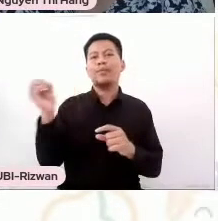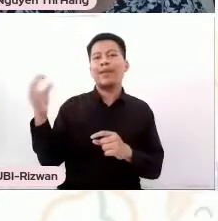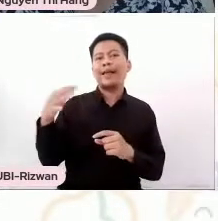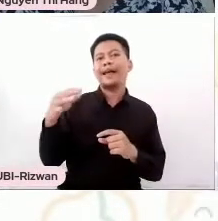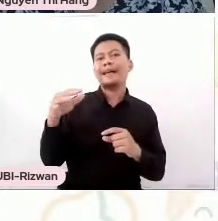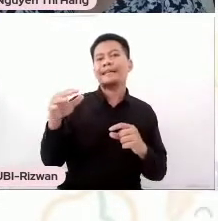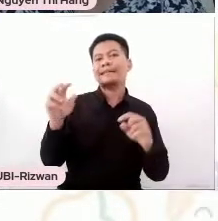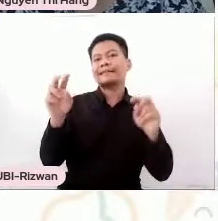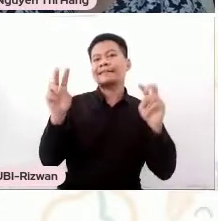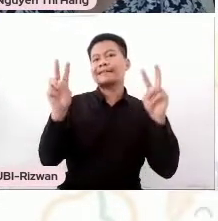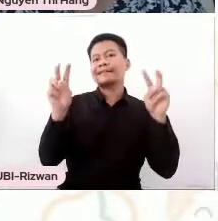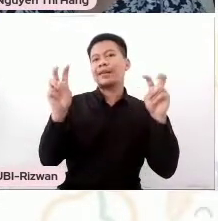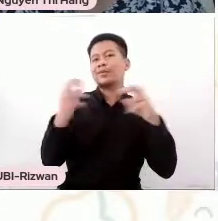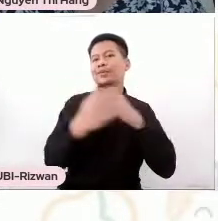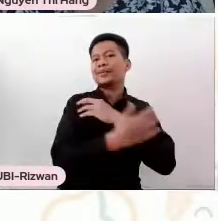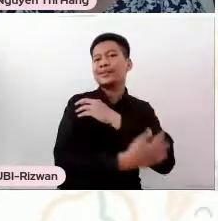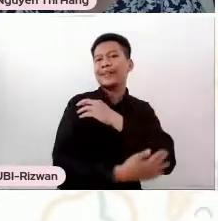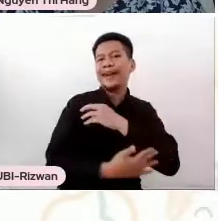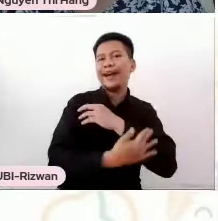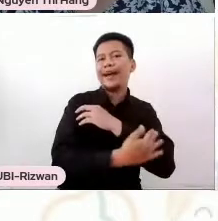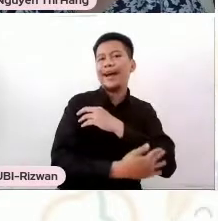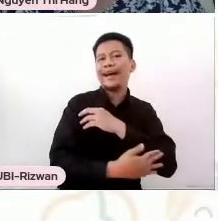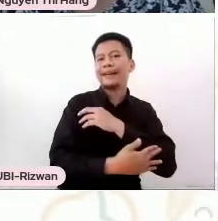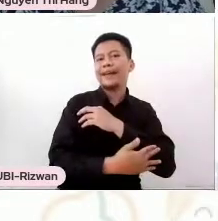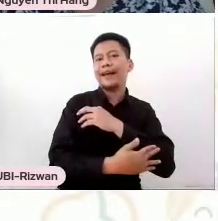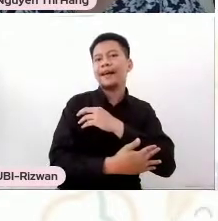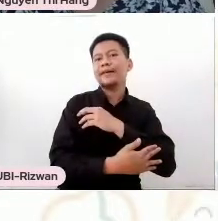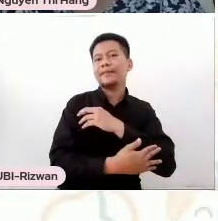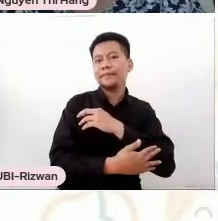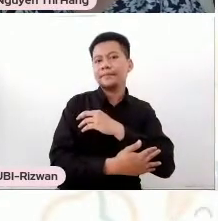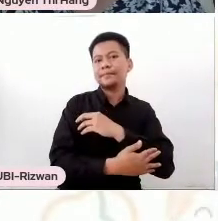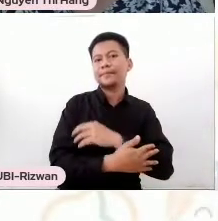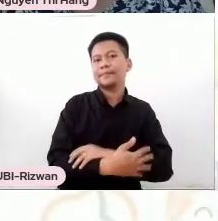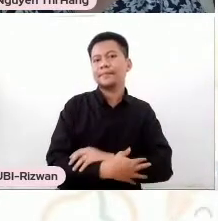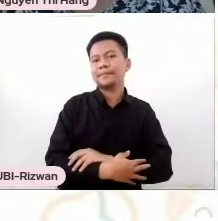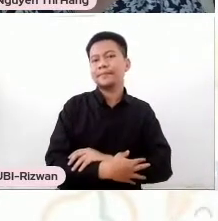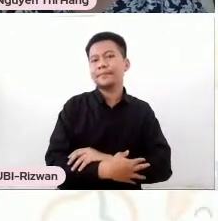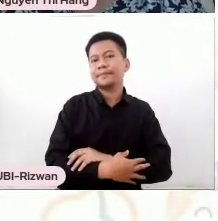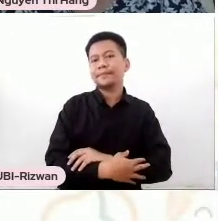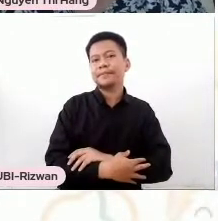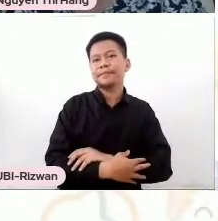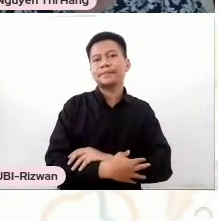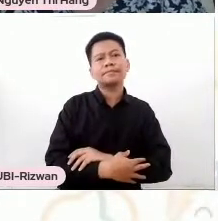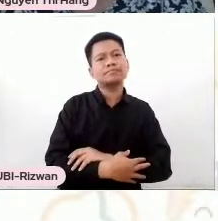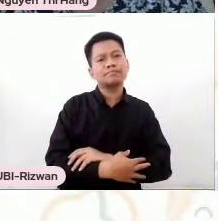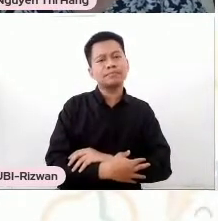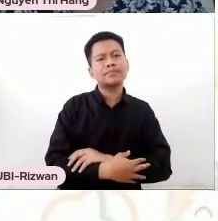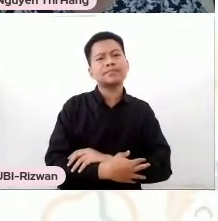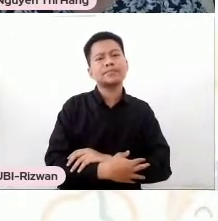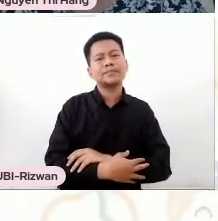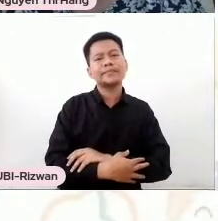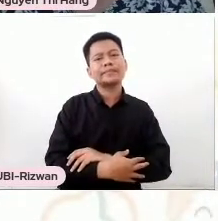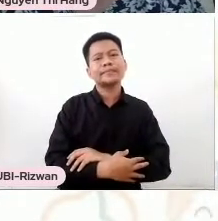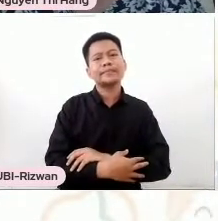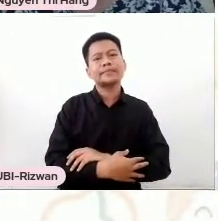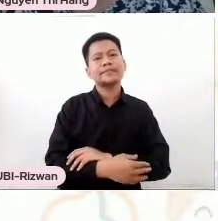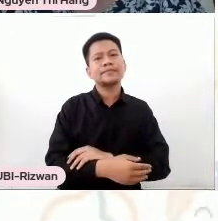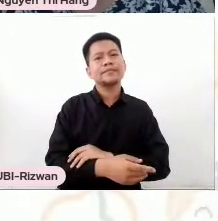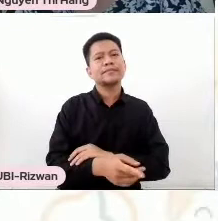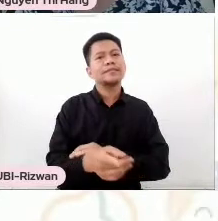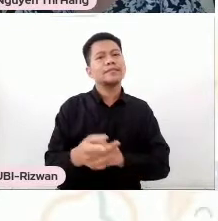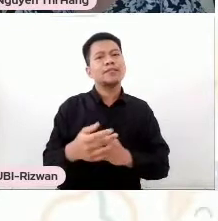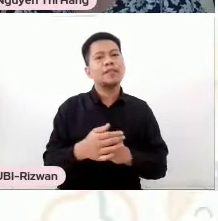countries in handling the education due to pandemic of COVID-19. So there are